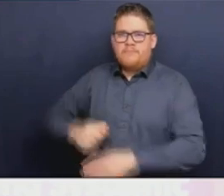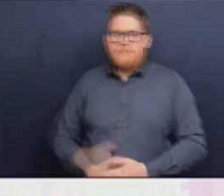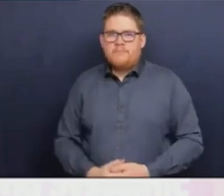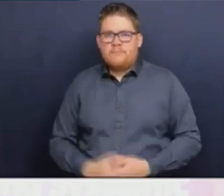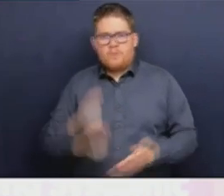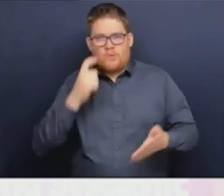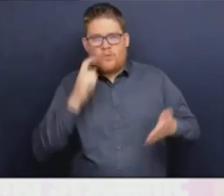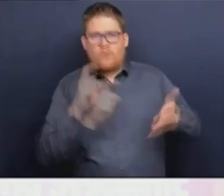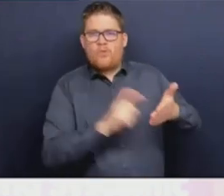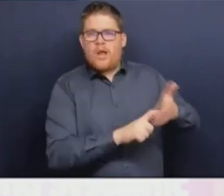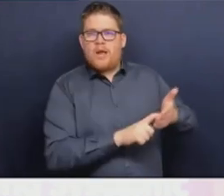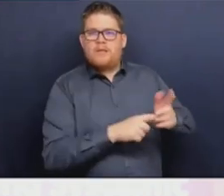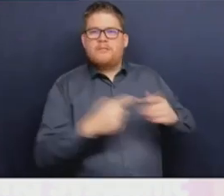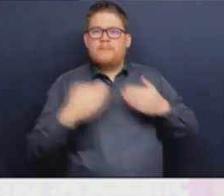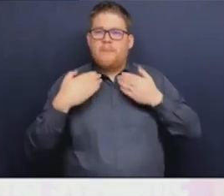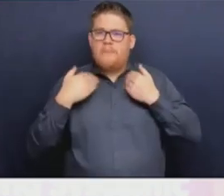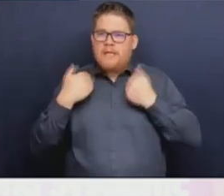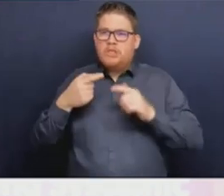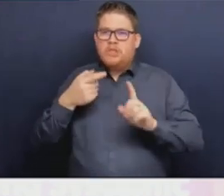deliver the legislation.